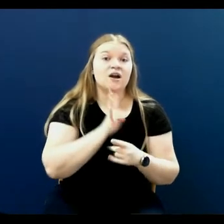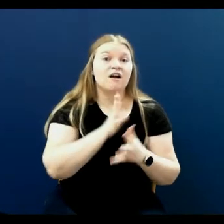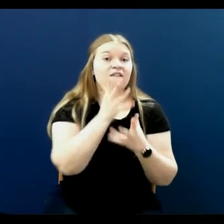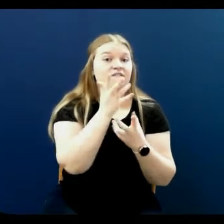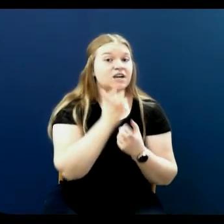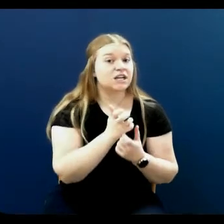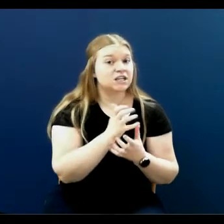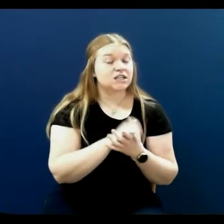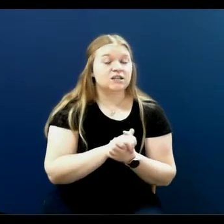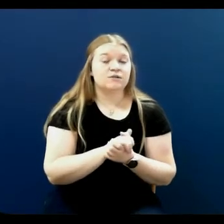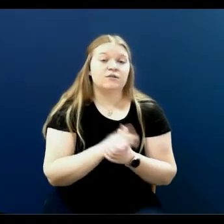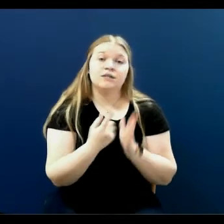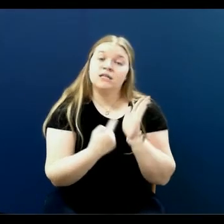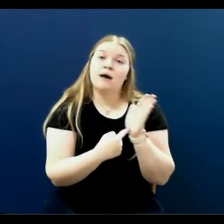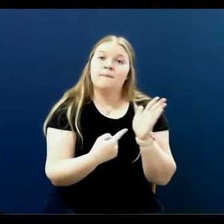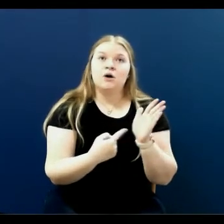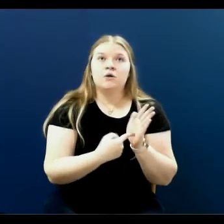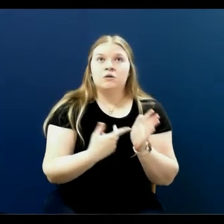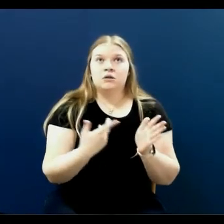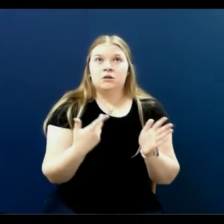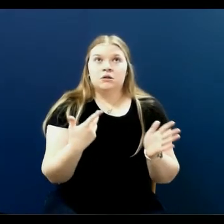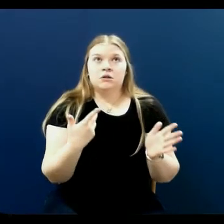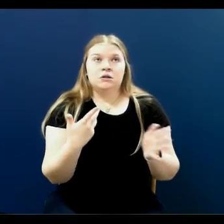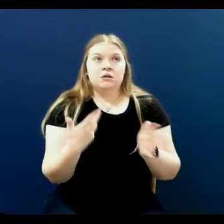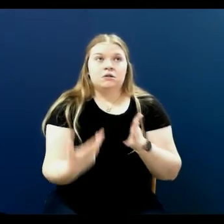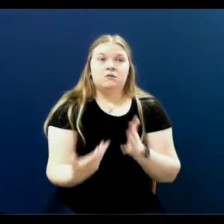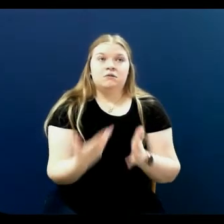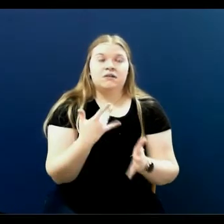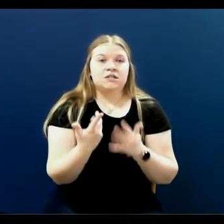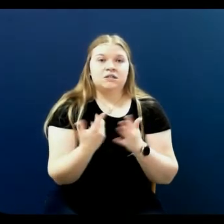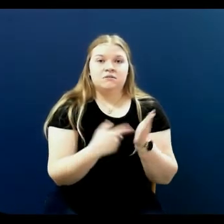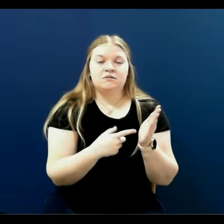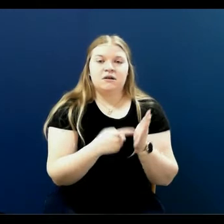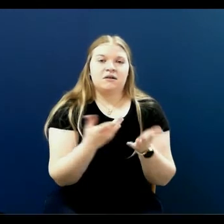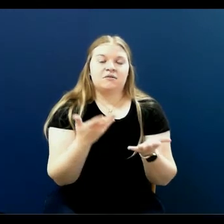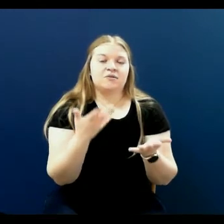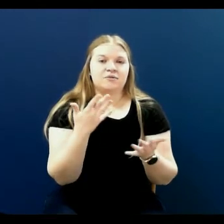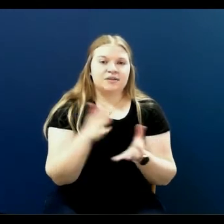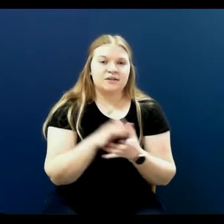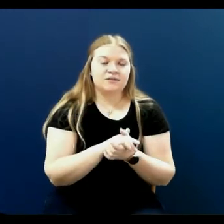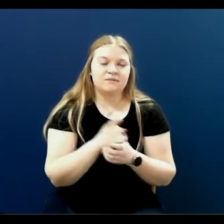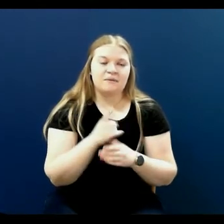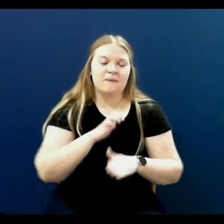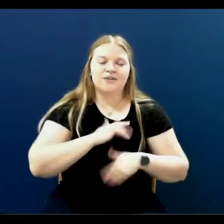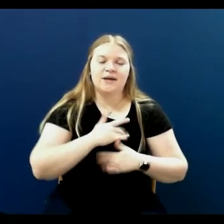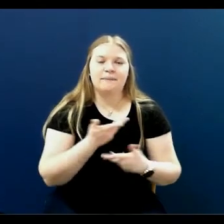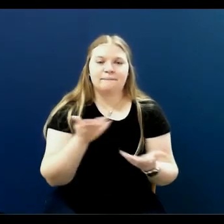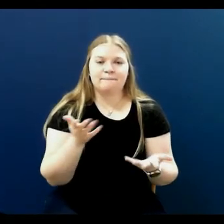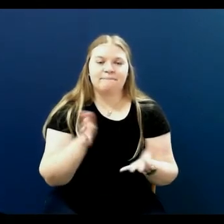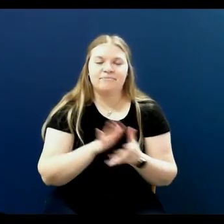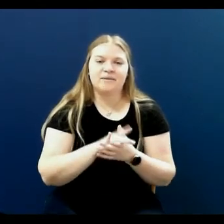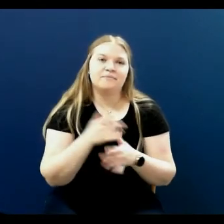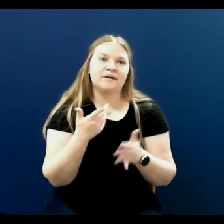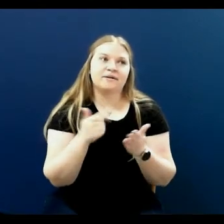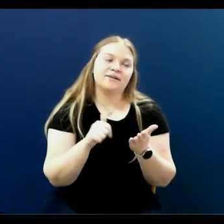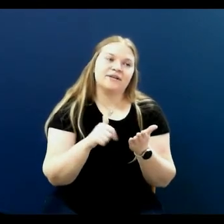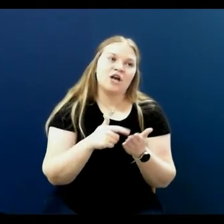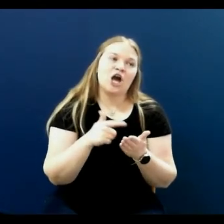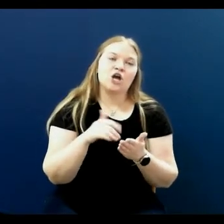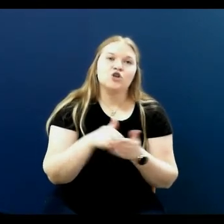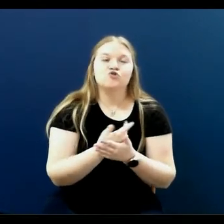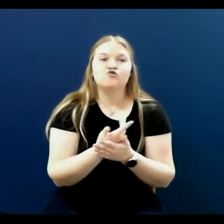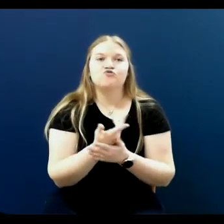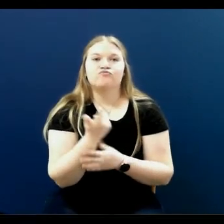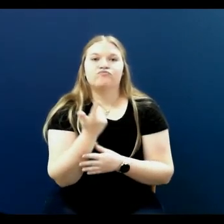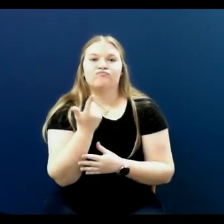let's say for an example, whatever example I use, I know I'm going to get somebody upset. But let's say you covet a new fancy